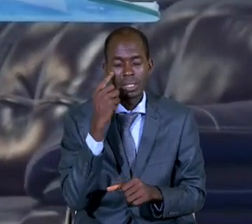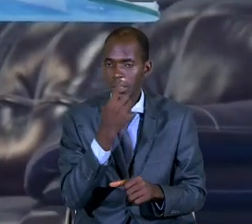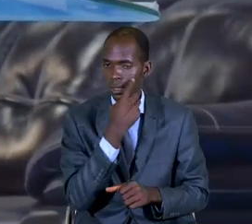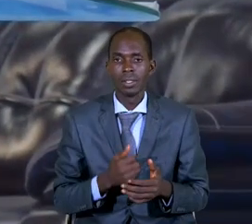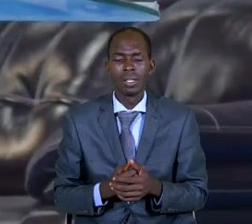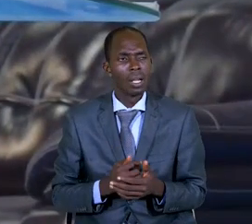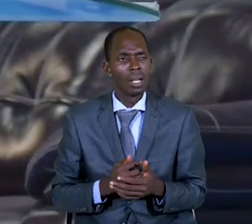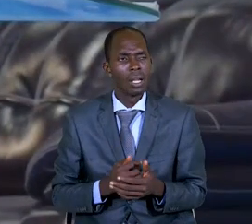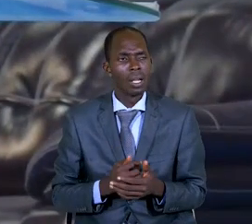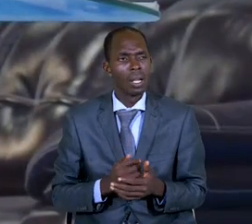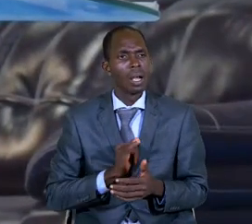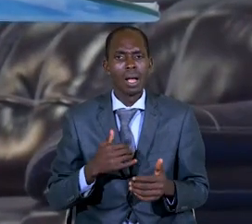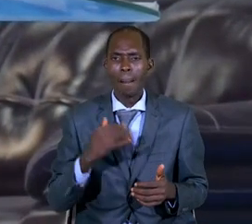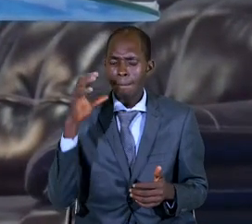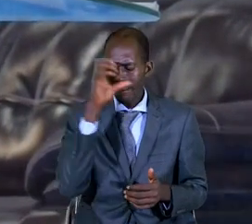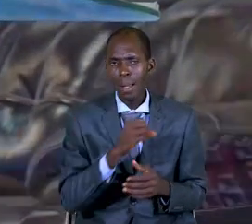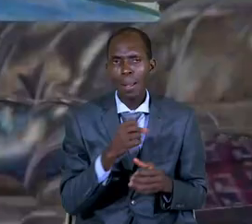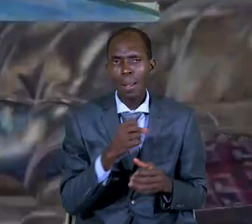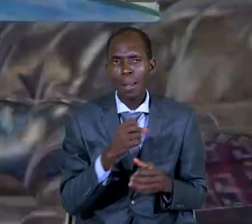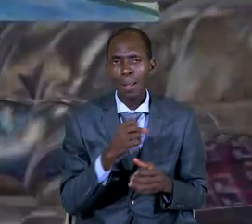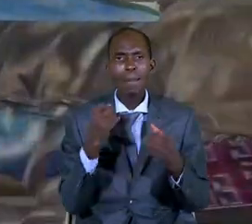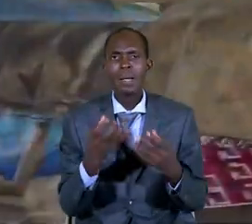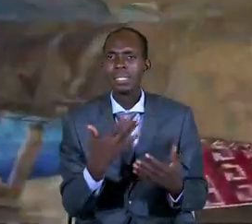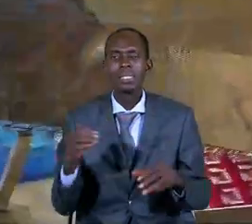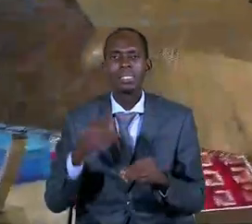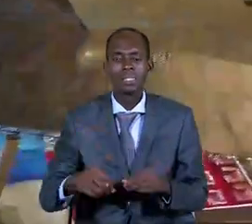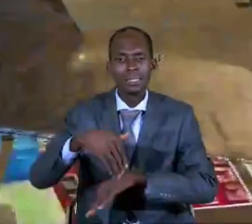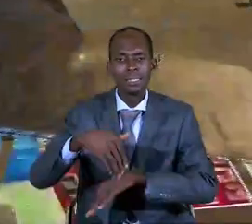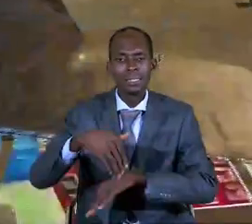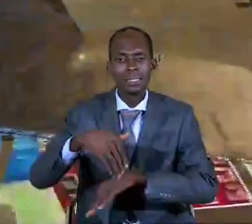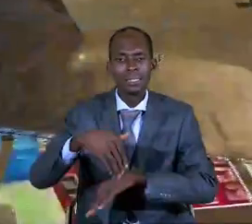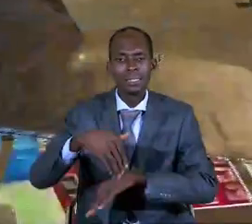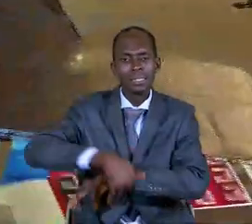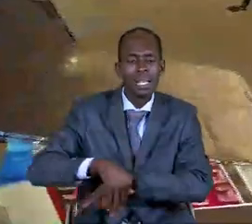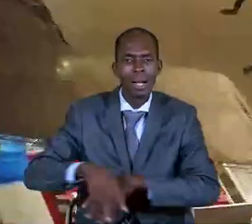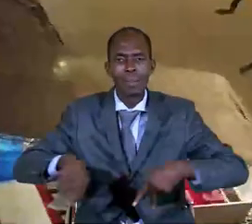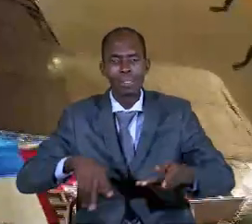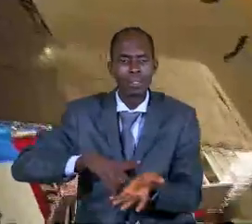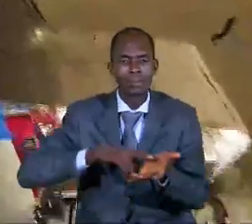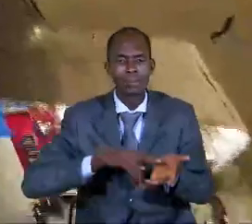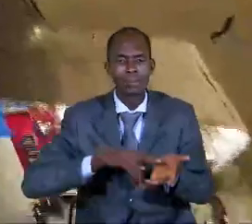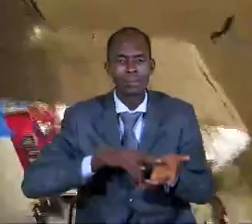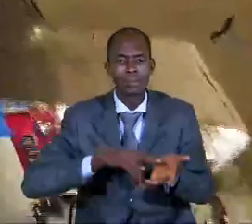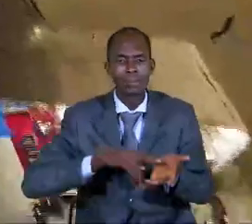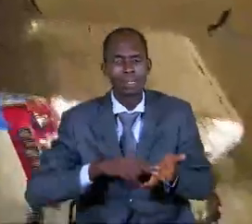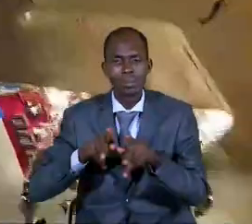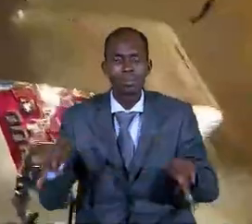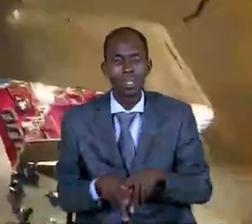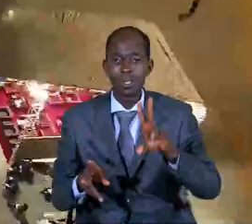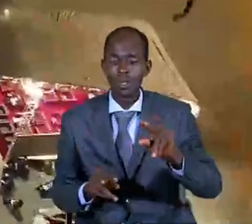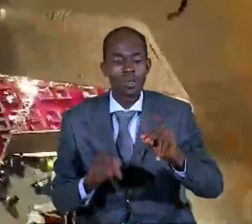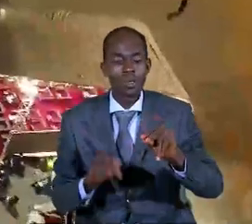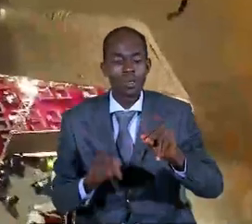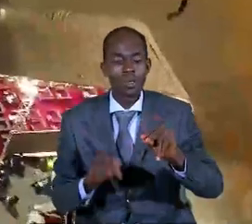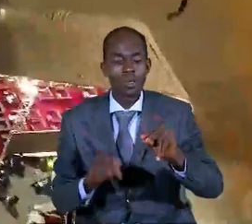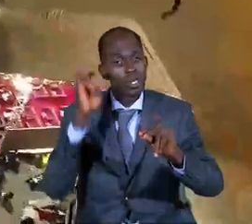of the dancing in the nightclubs. Let me go to the nightclub. He followed Jesus in the way. I missed a lot